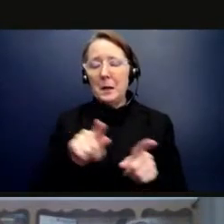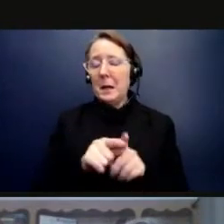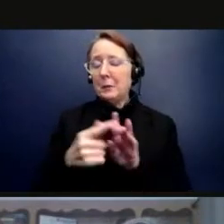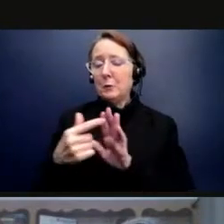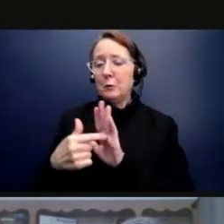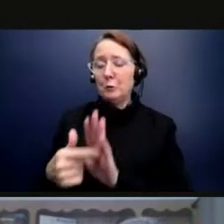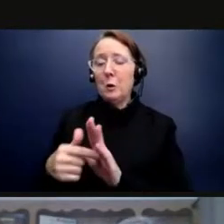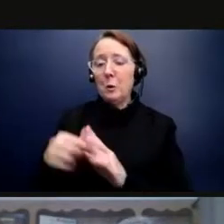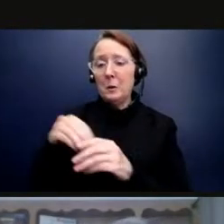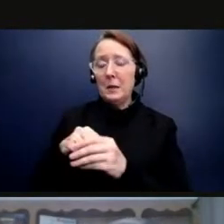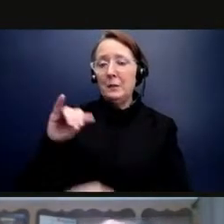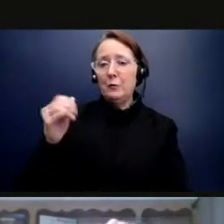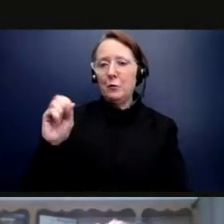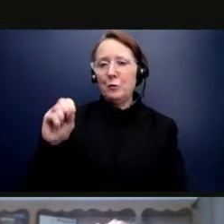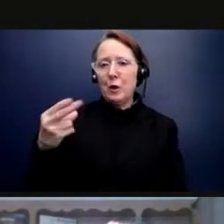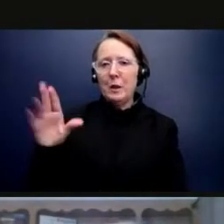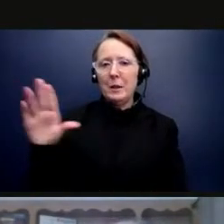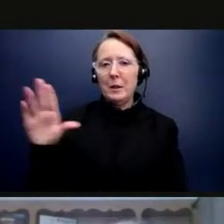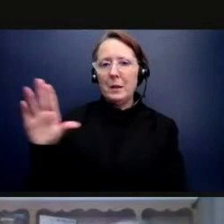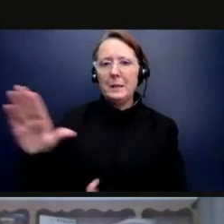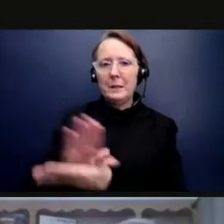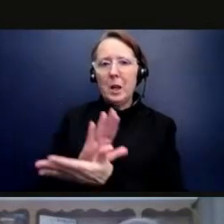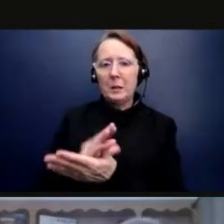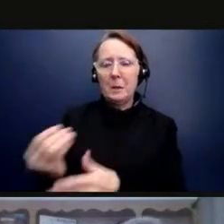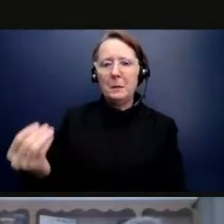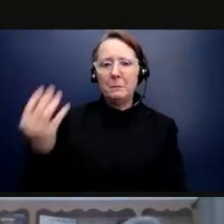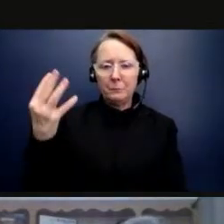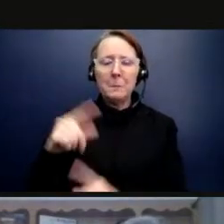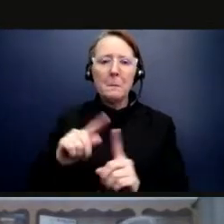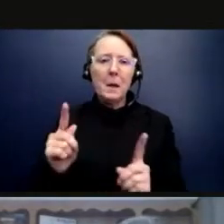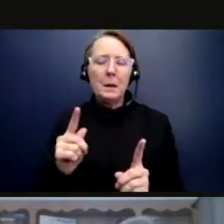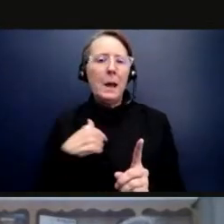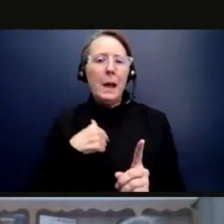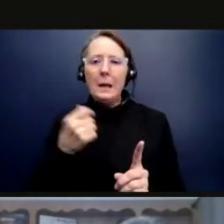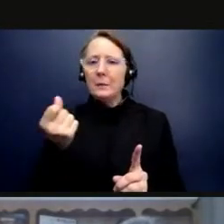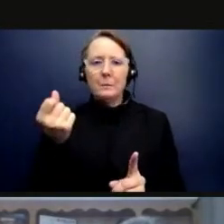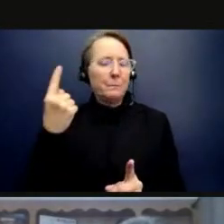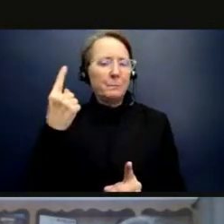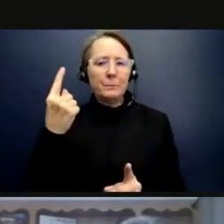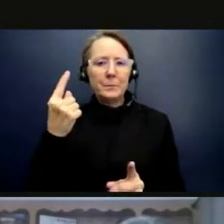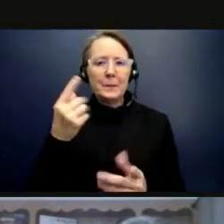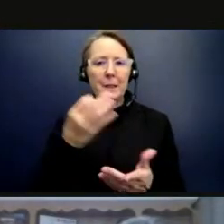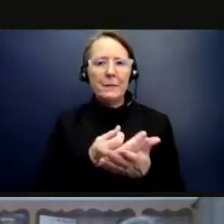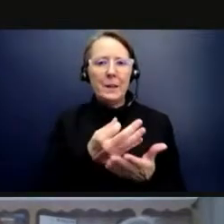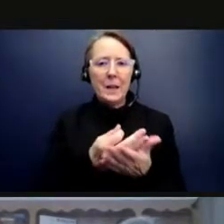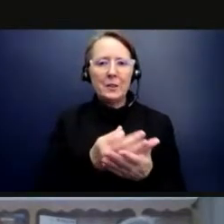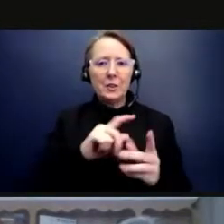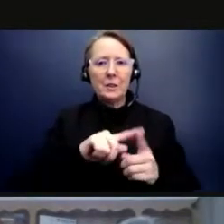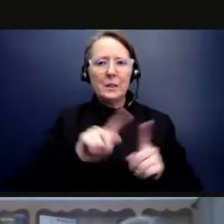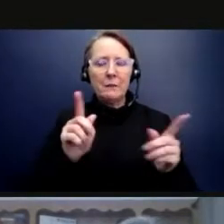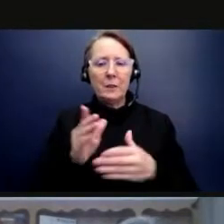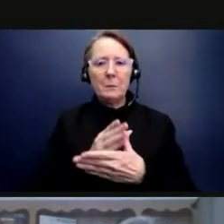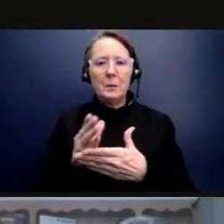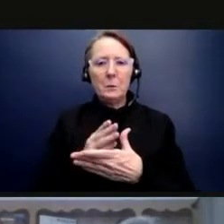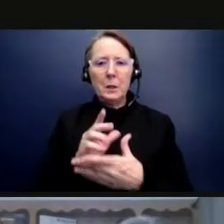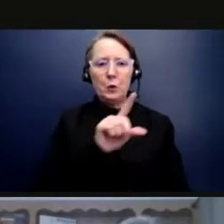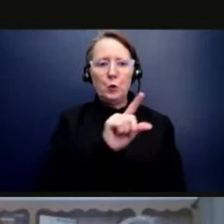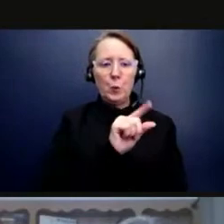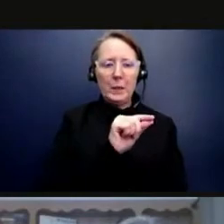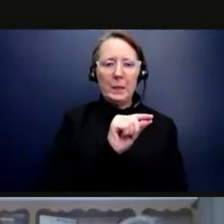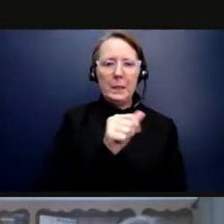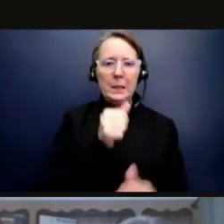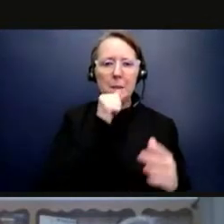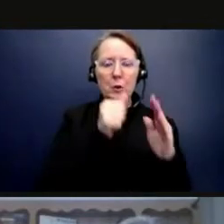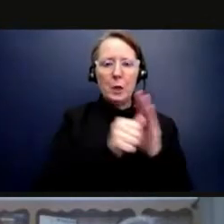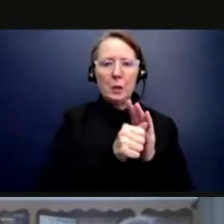Josh brought up initially, but I don't understand the financial, difference between 20 shelters